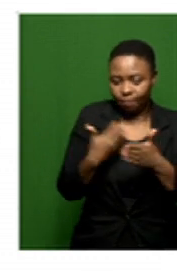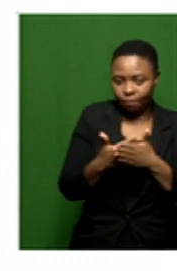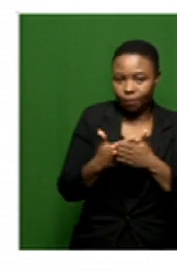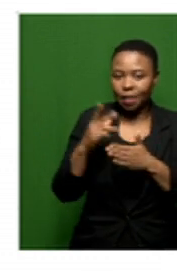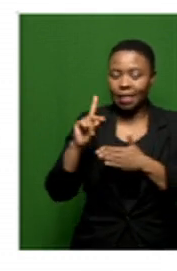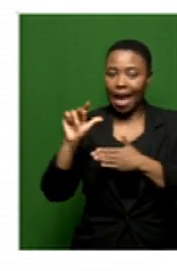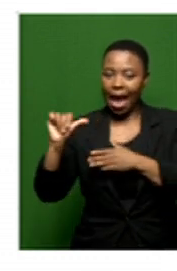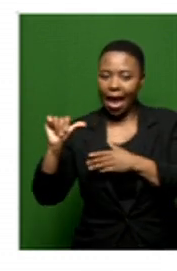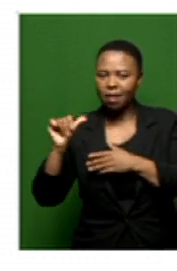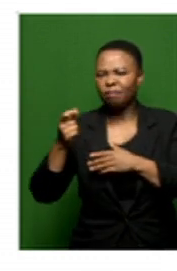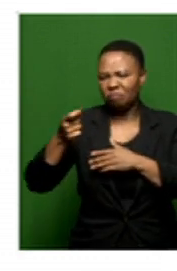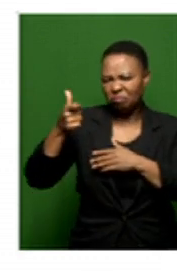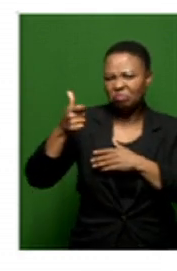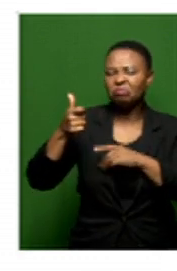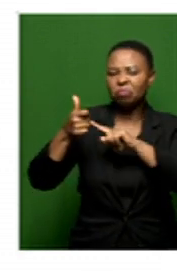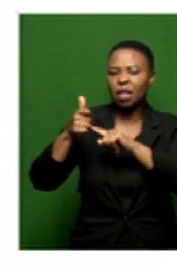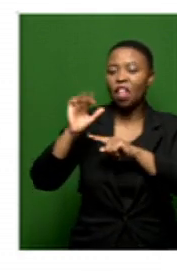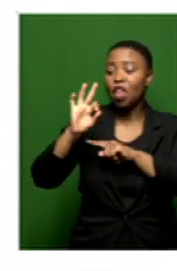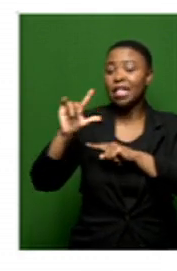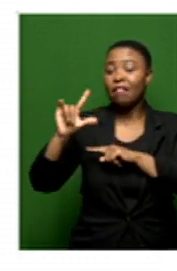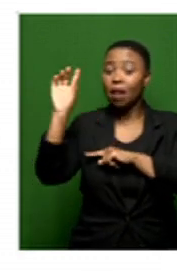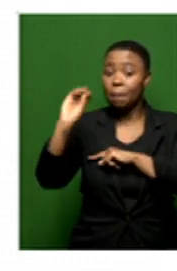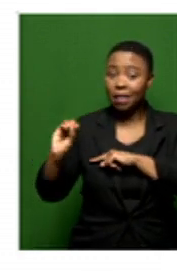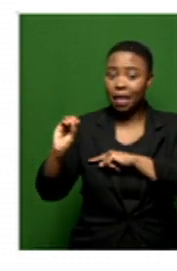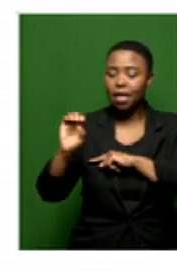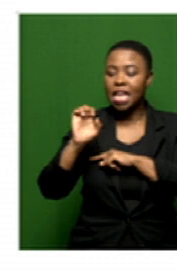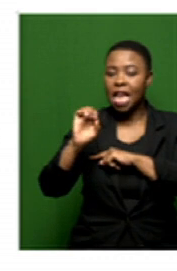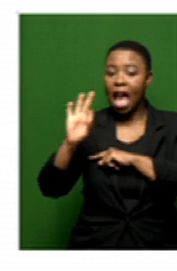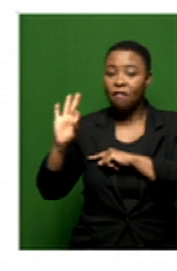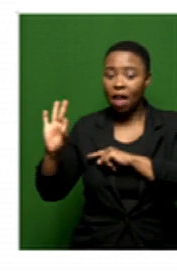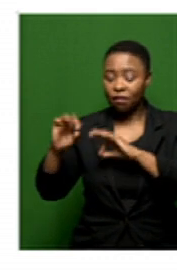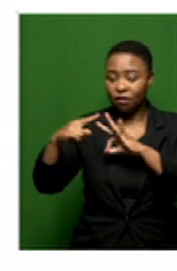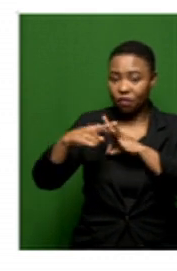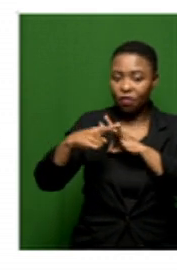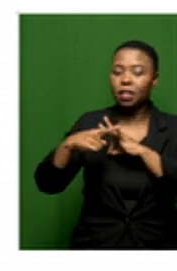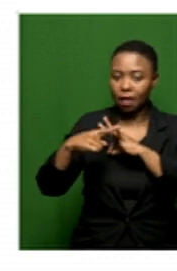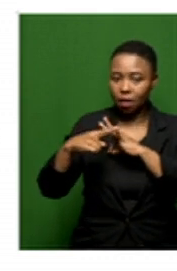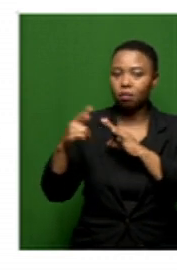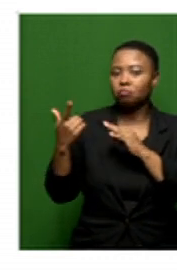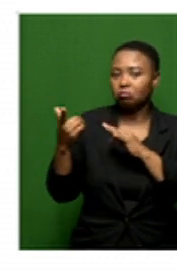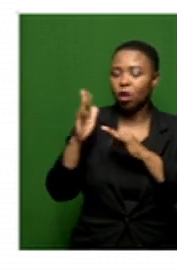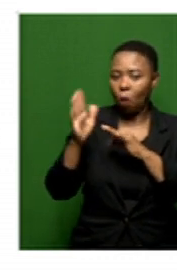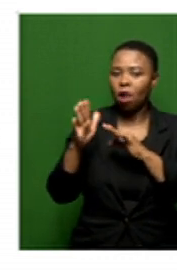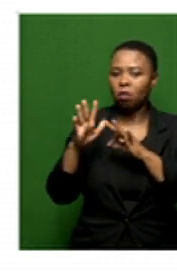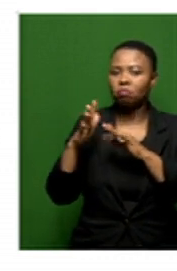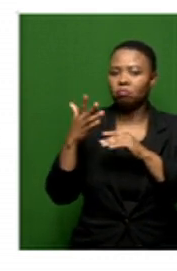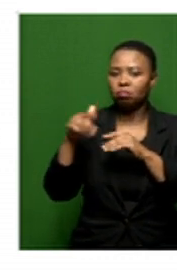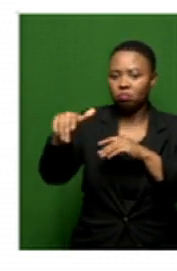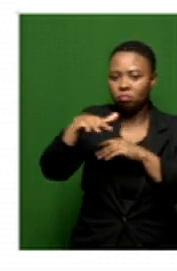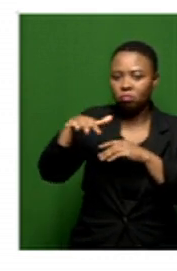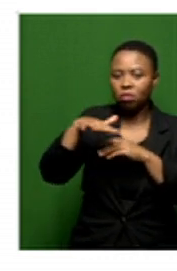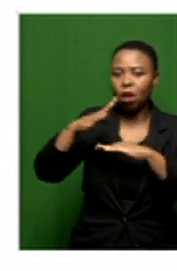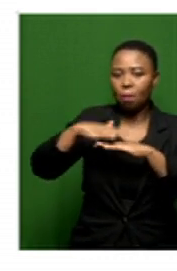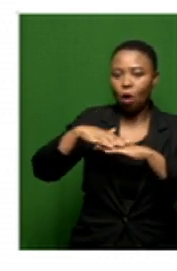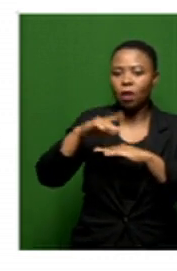DA with right on their tail, actually, with 37%. And the EFF, who looks to be another kingmaker, perhaps in this metro,